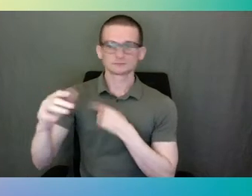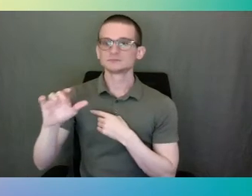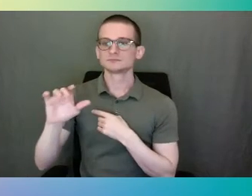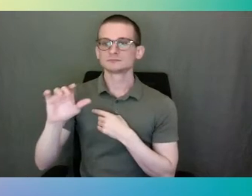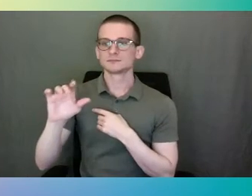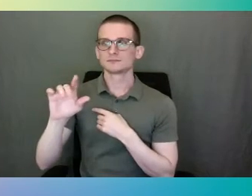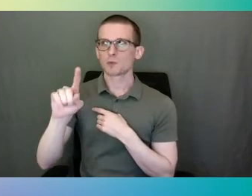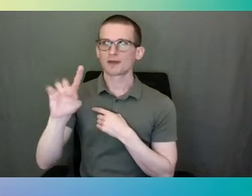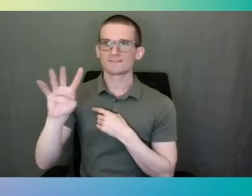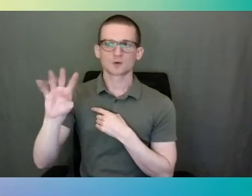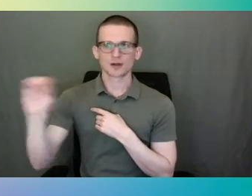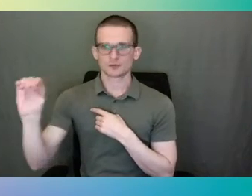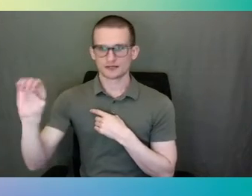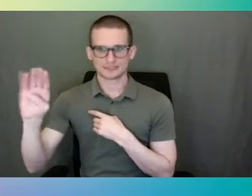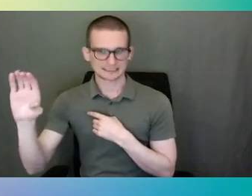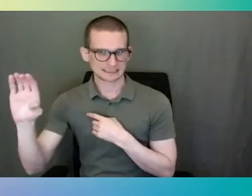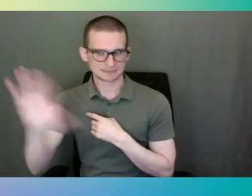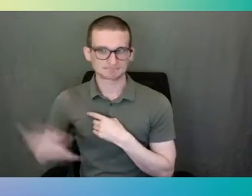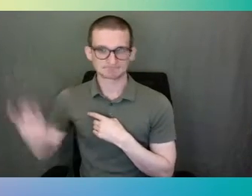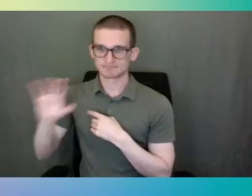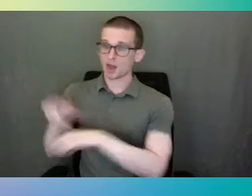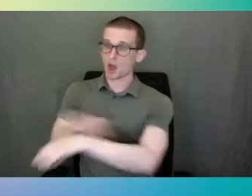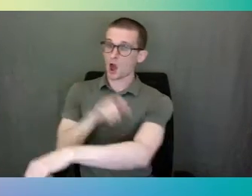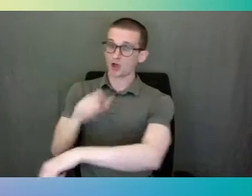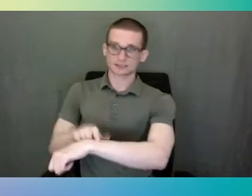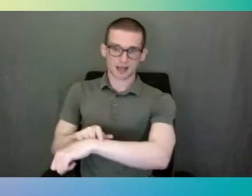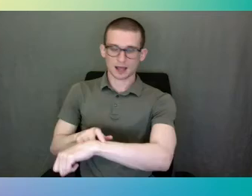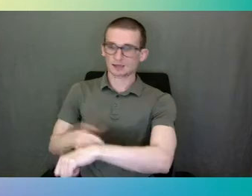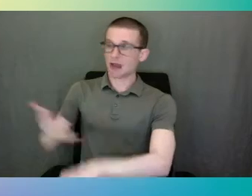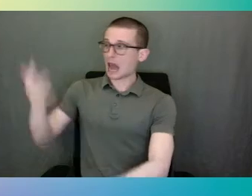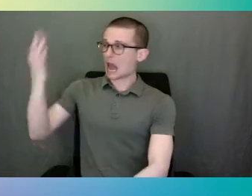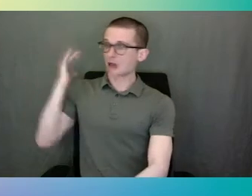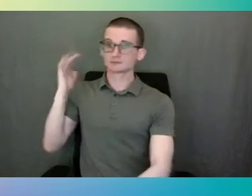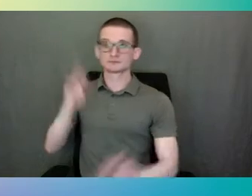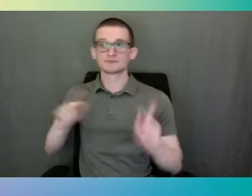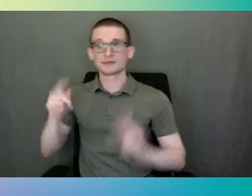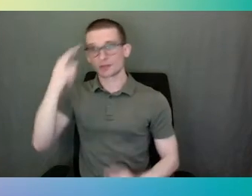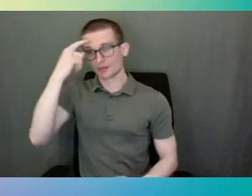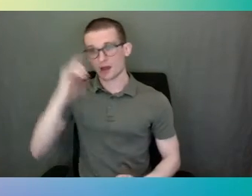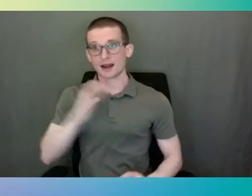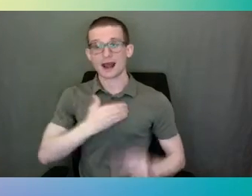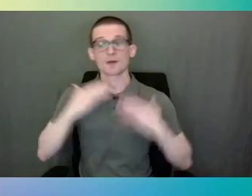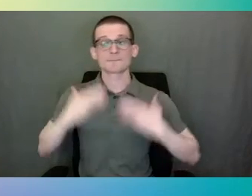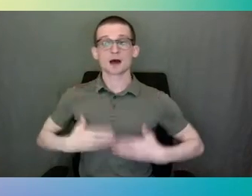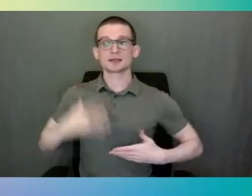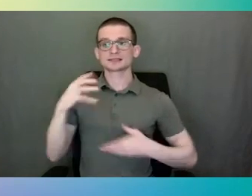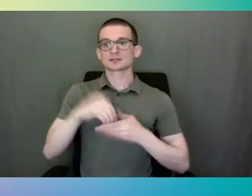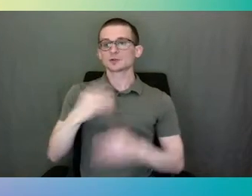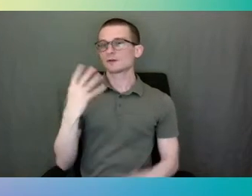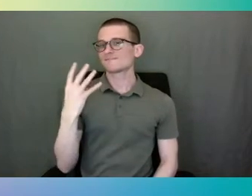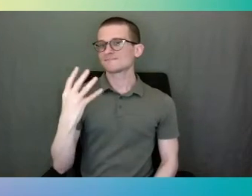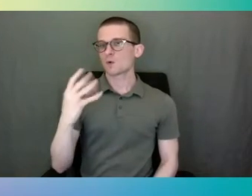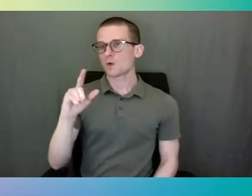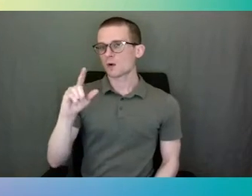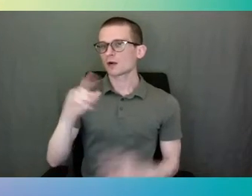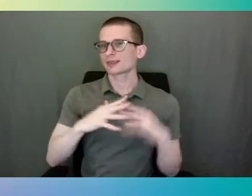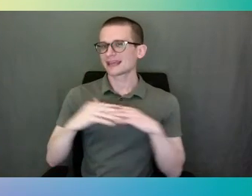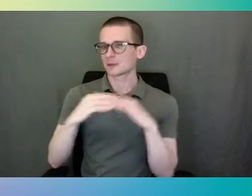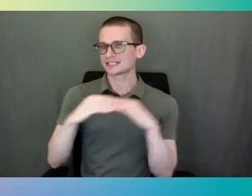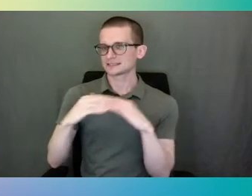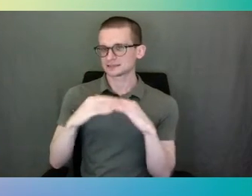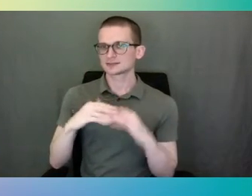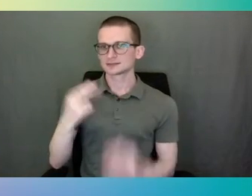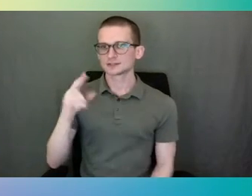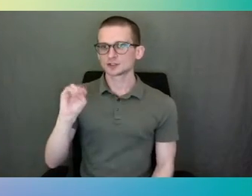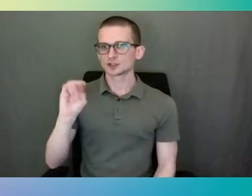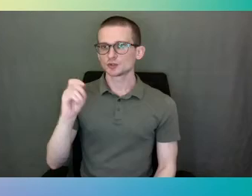time. The ancients thought our bodies were comprised of 4 humors or liquids in the body.